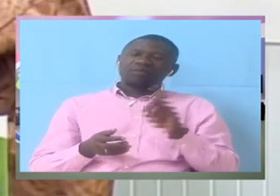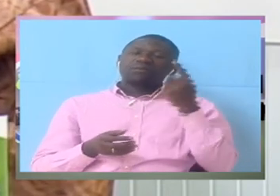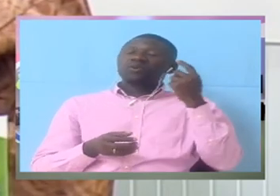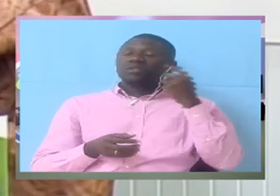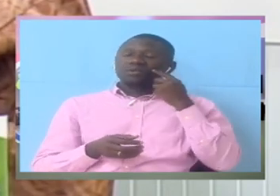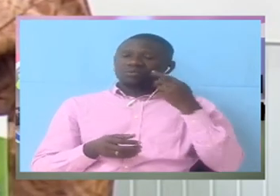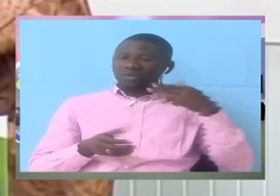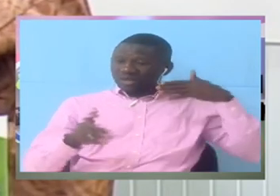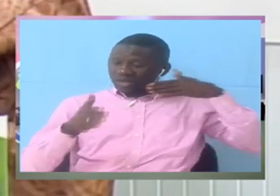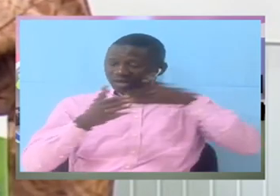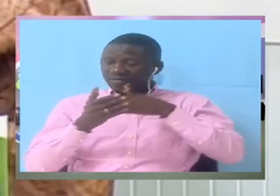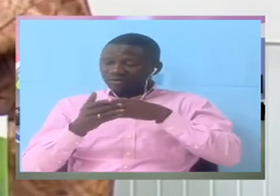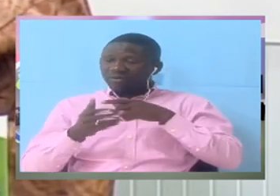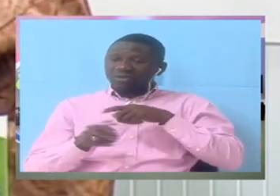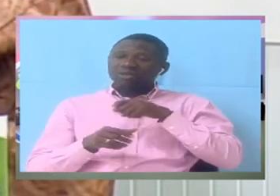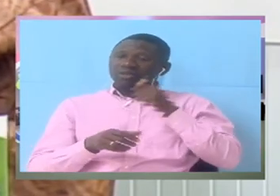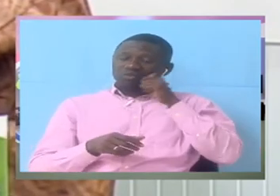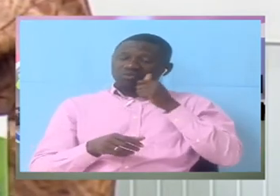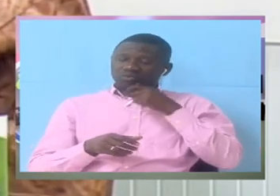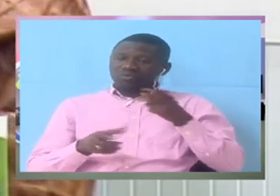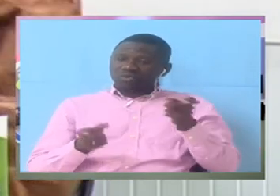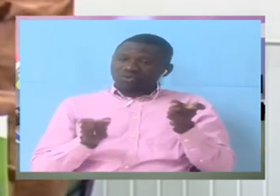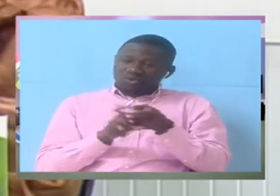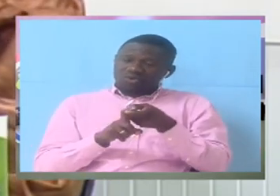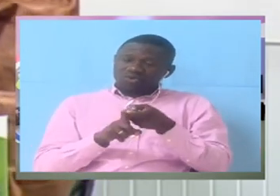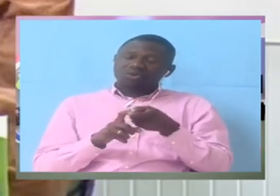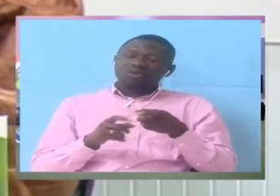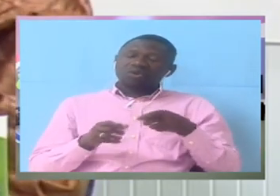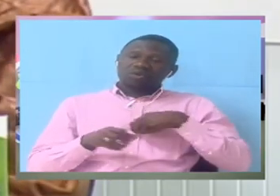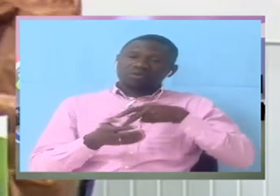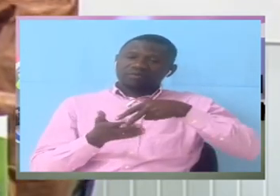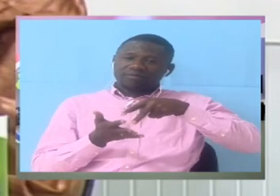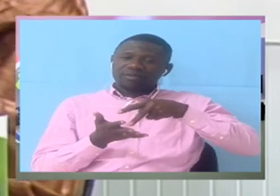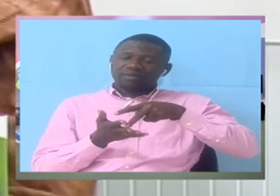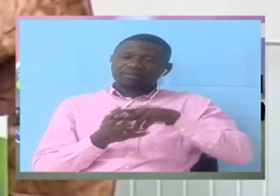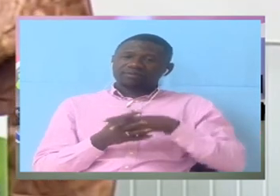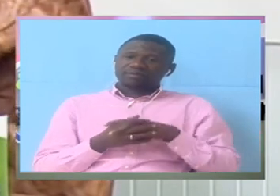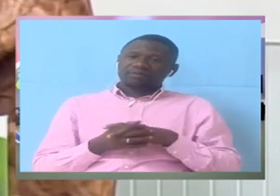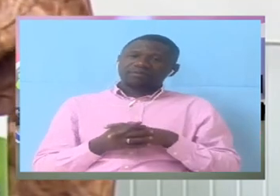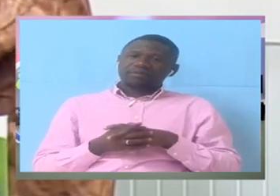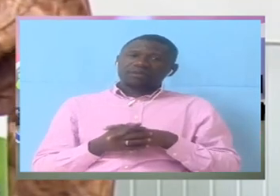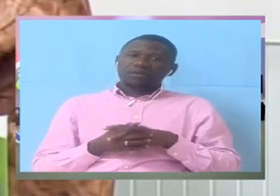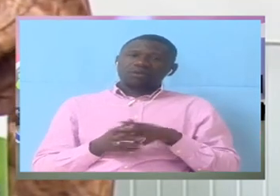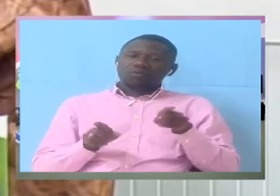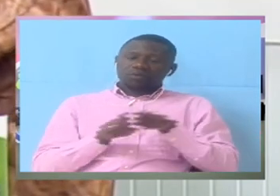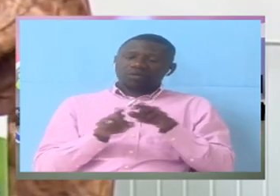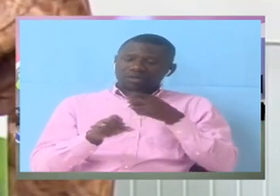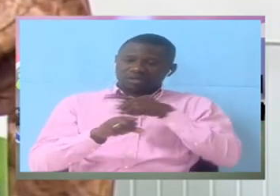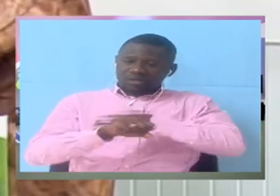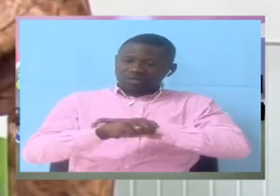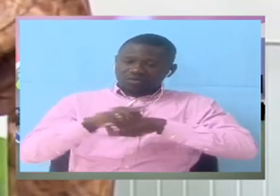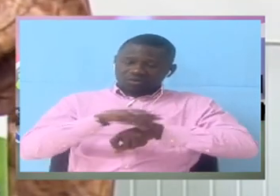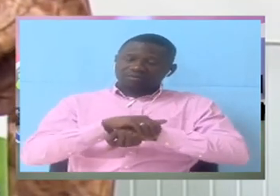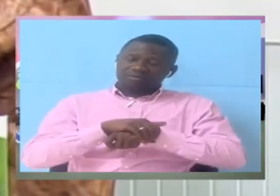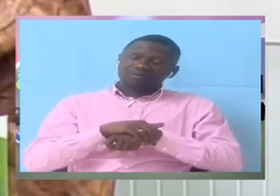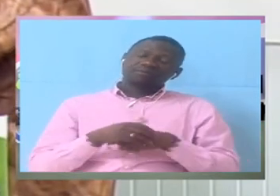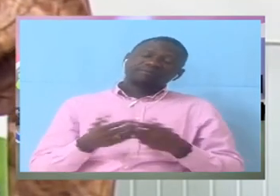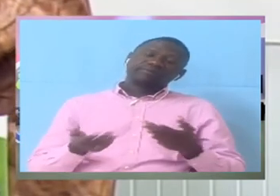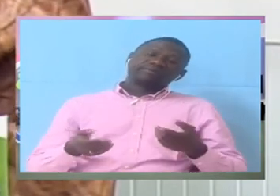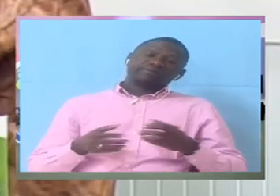The first time we arrived there, those were the ones that they used, they put on their feet. And their hands were